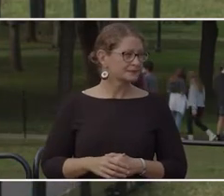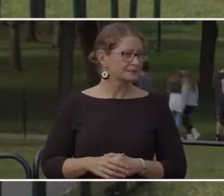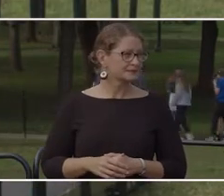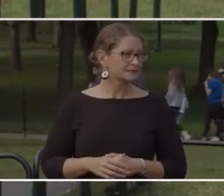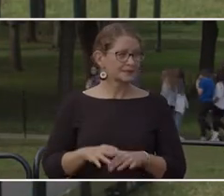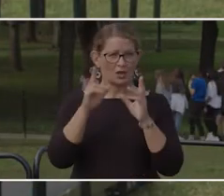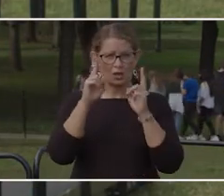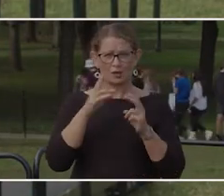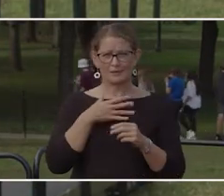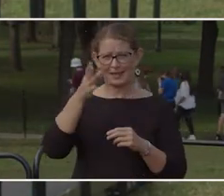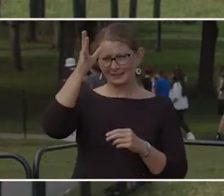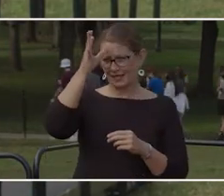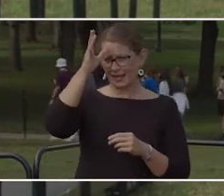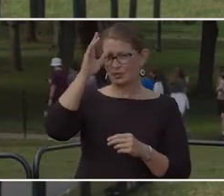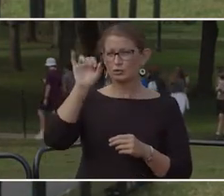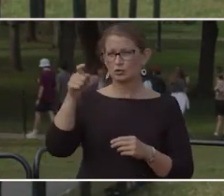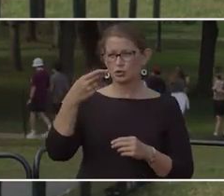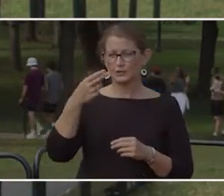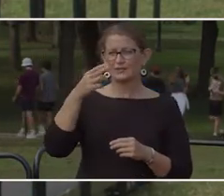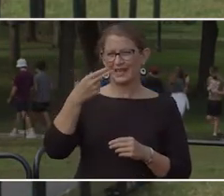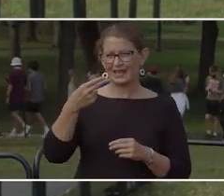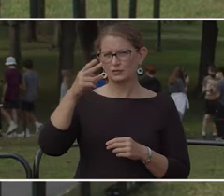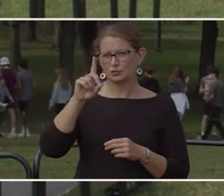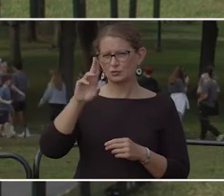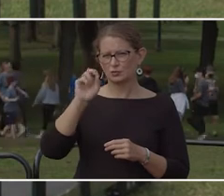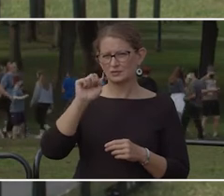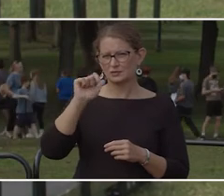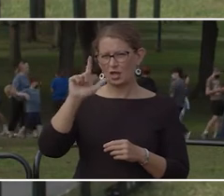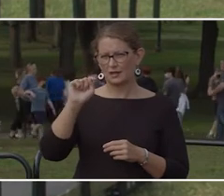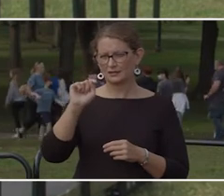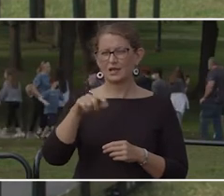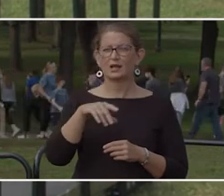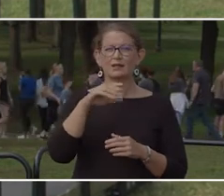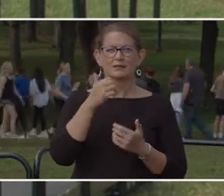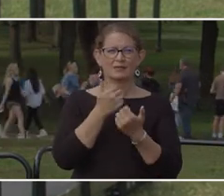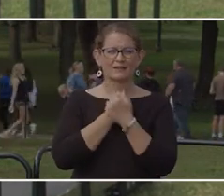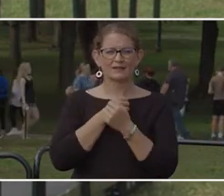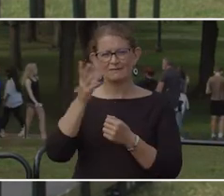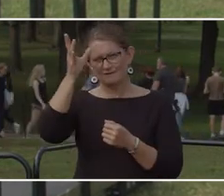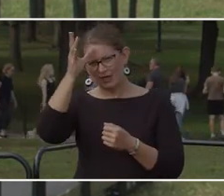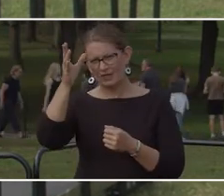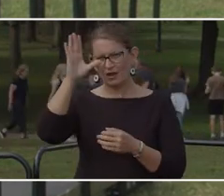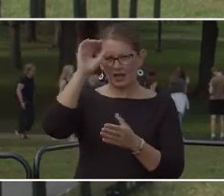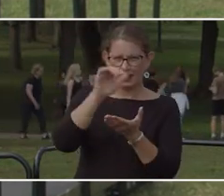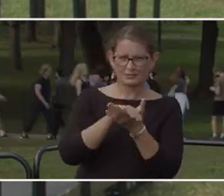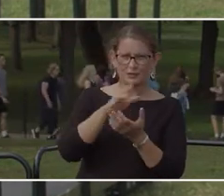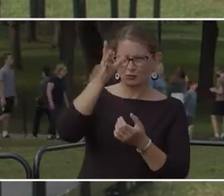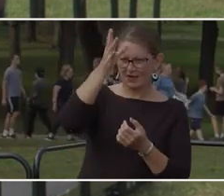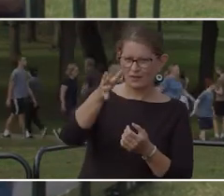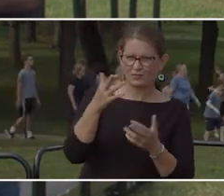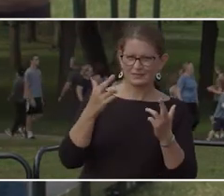67-1968. In honor of my dad, Joseph H. Dussault, loving father, husband, grandfather, retired U.S.